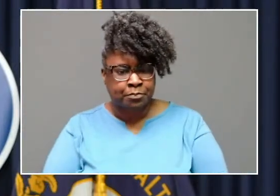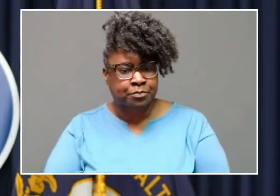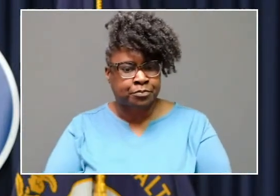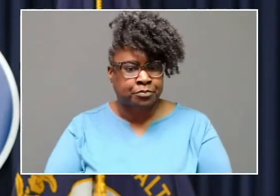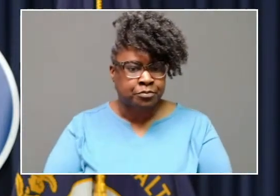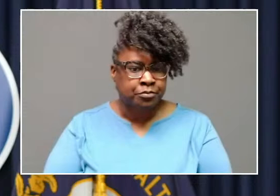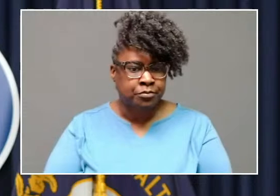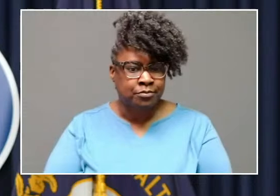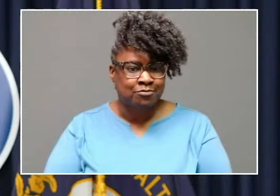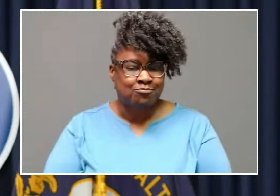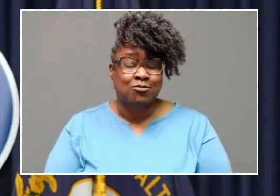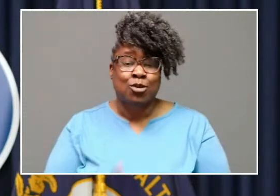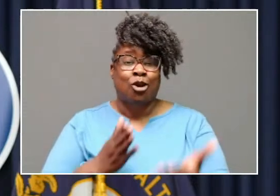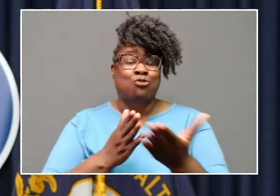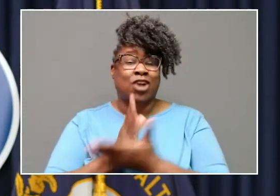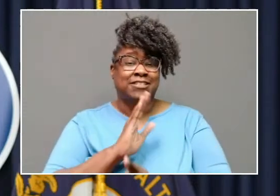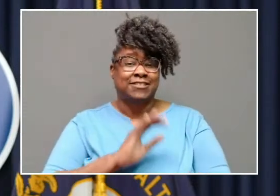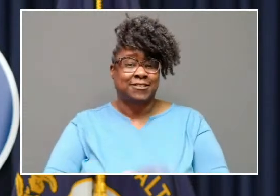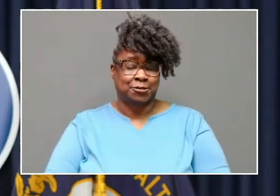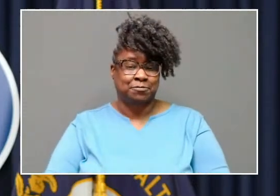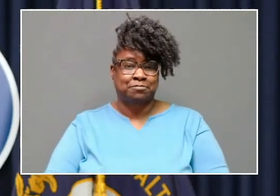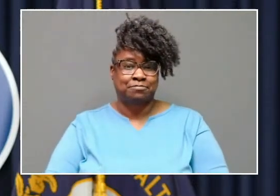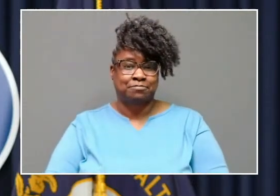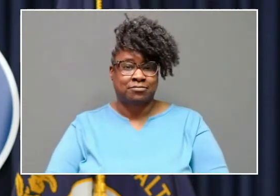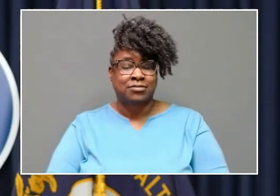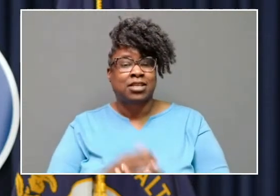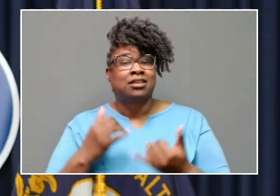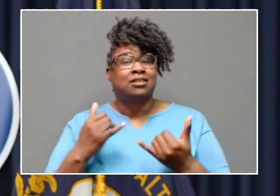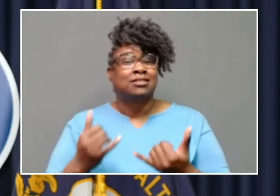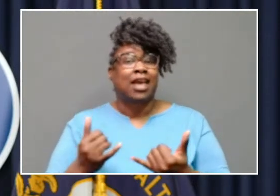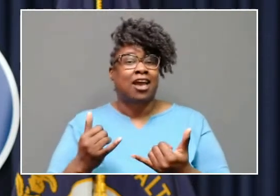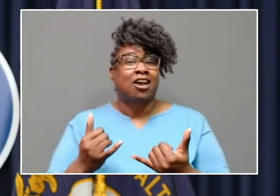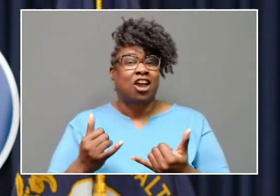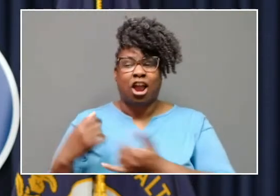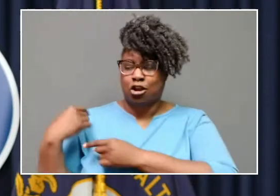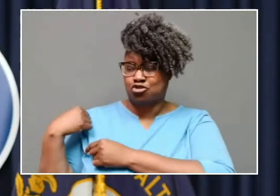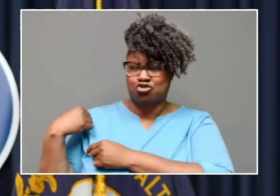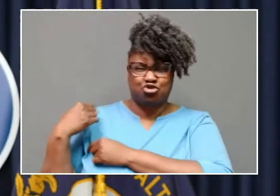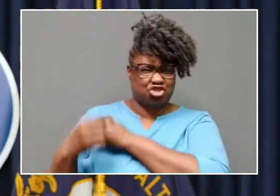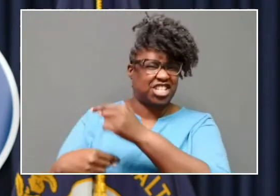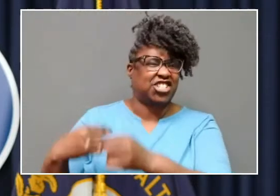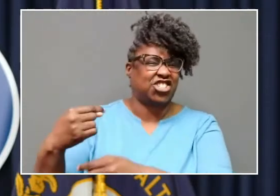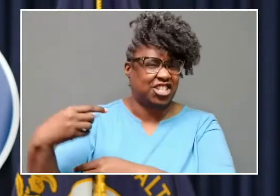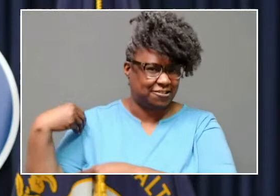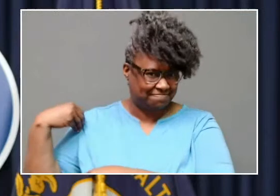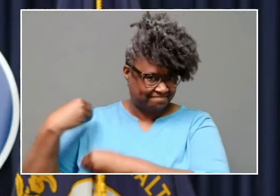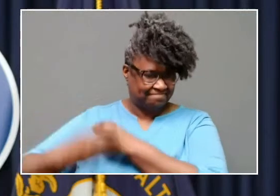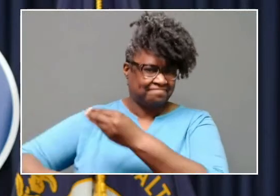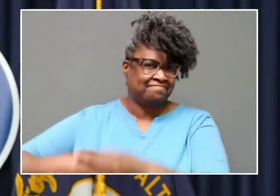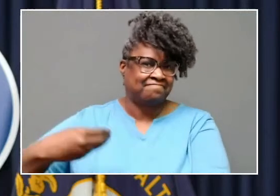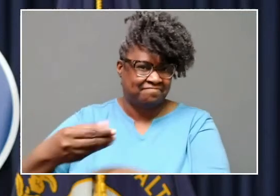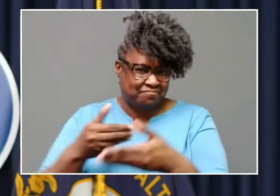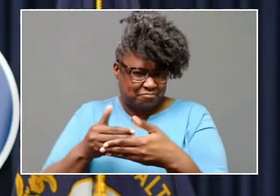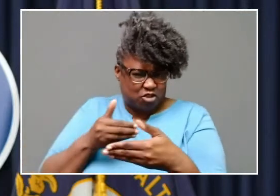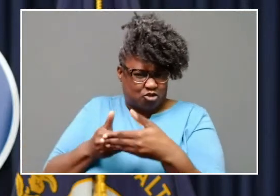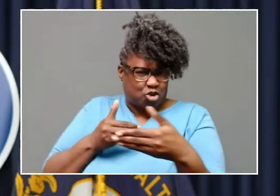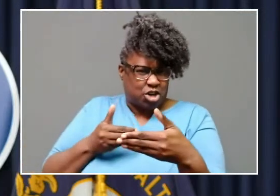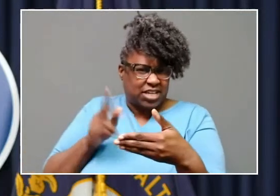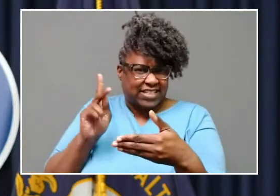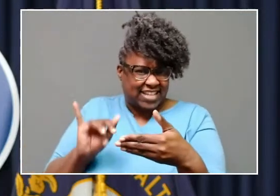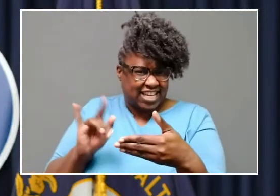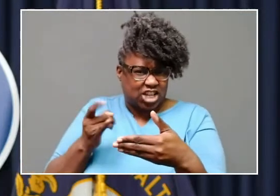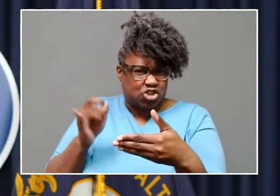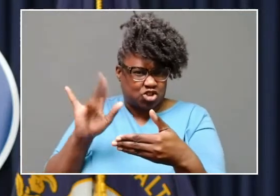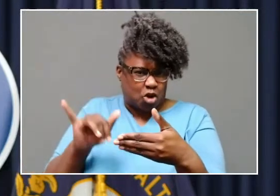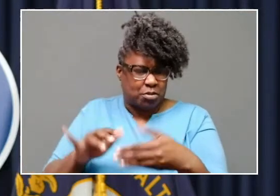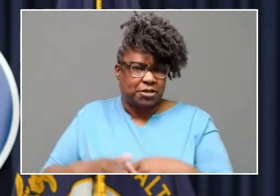All right, and now for a tradition leading up to the Kentucky Derby. As most of you know, we're fast approaching